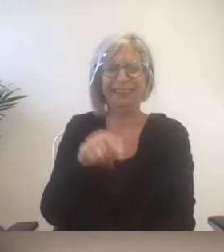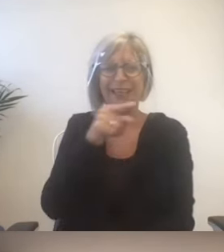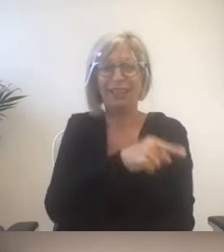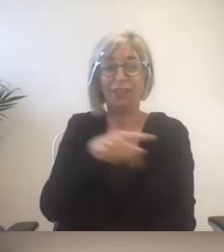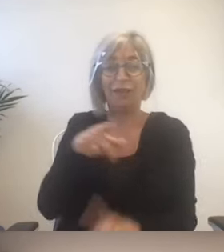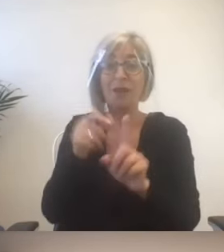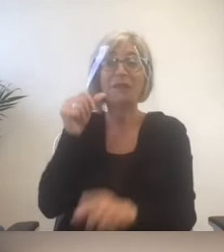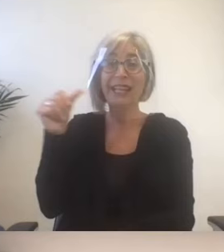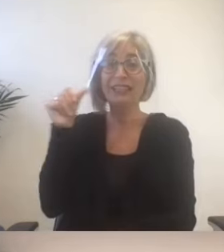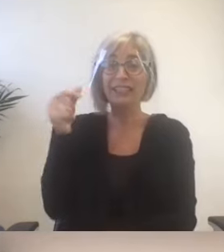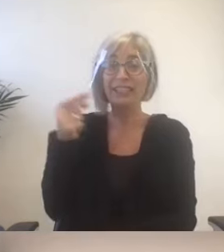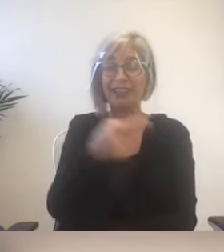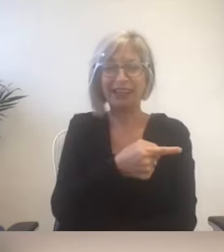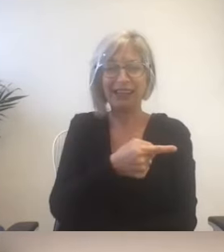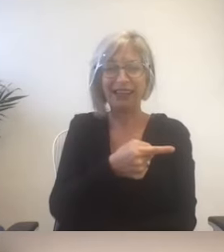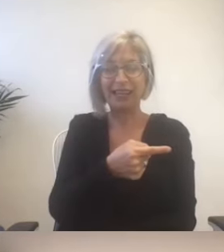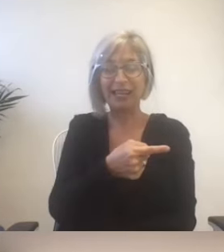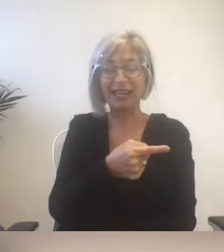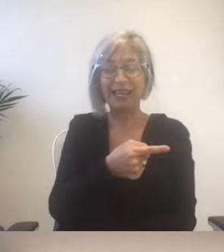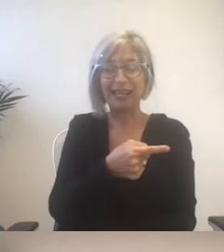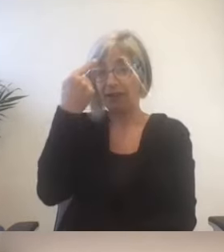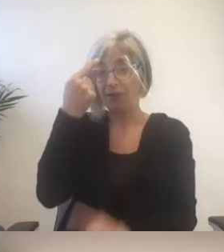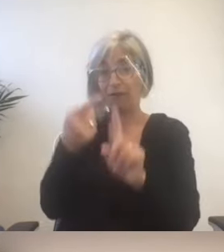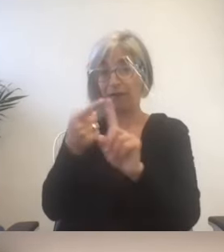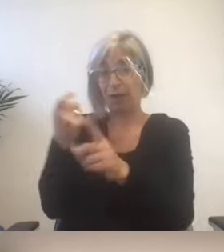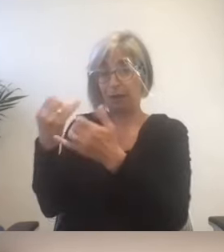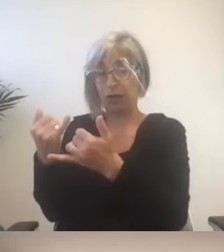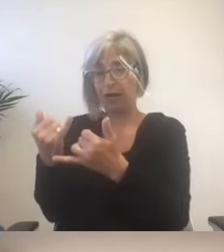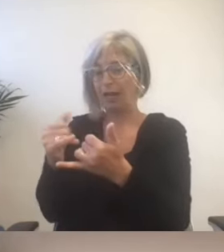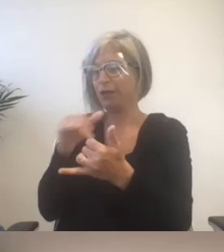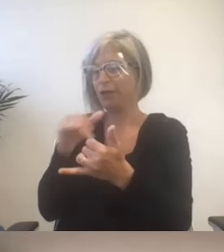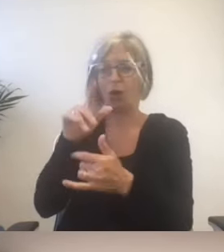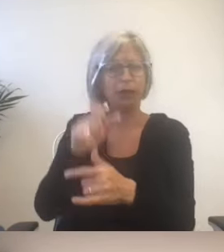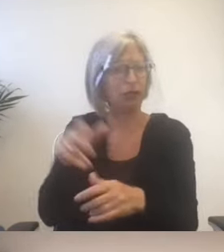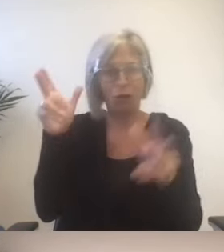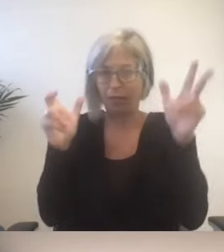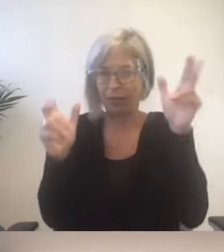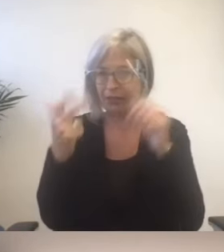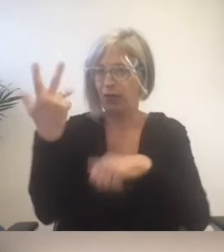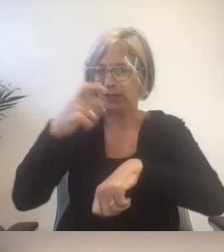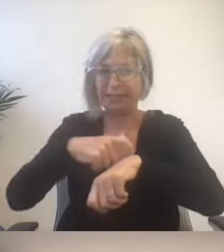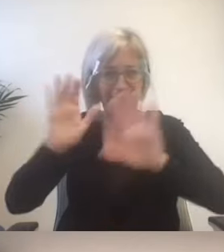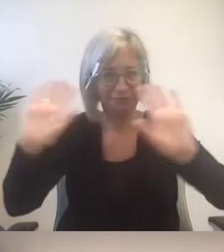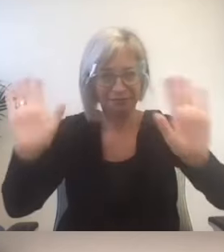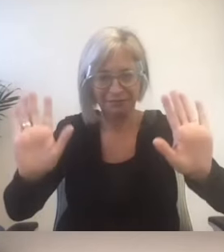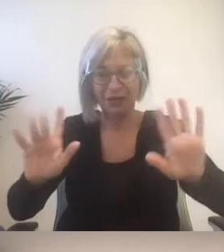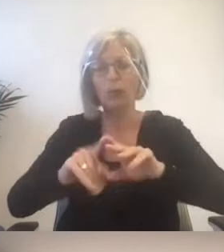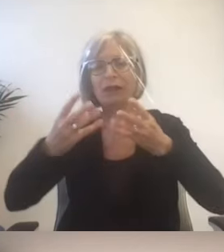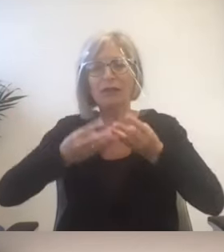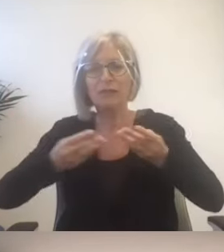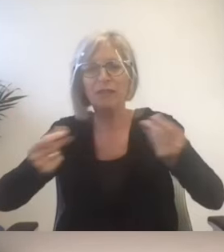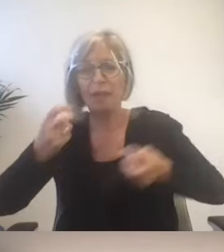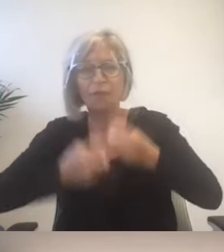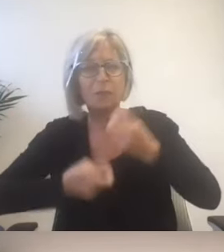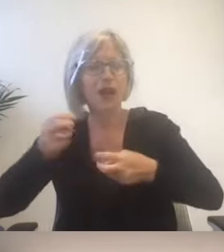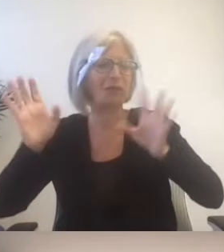yesterday and this one from today. No, I'm not gonna subject you to listening to that 3 times. So you know what, we solved our problem. We're